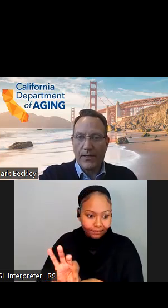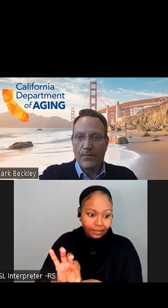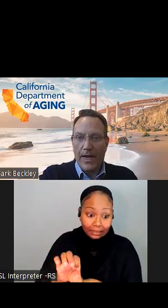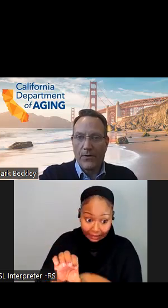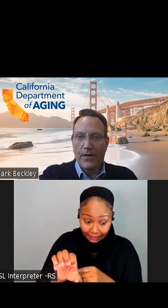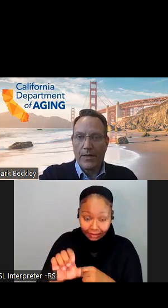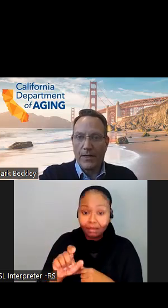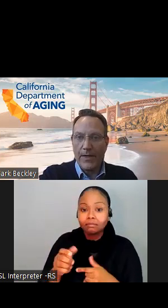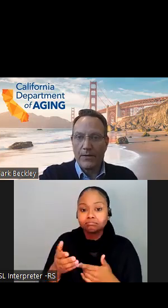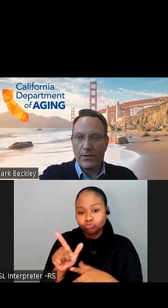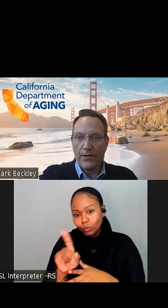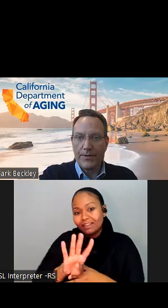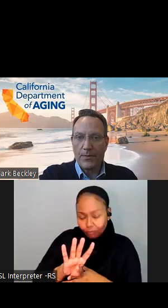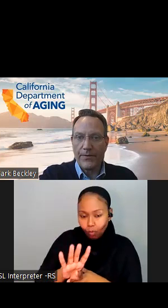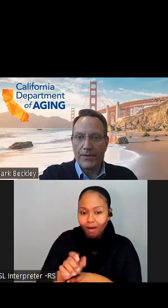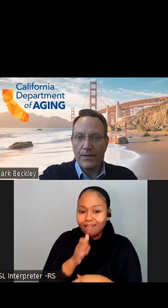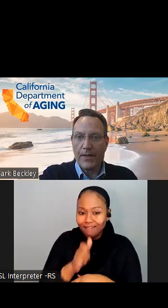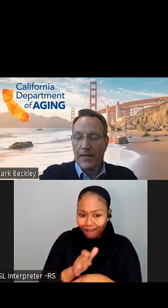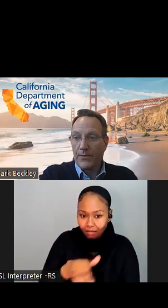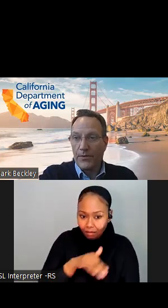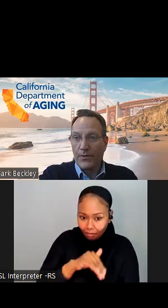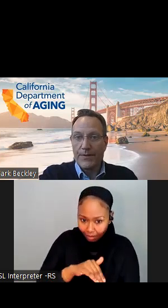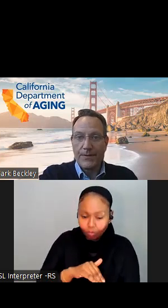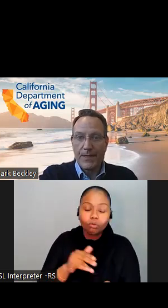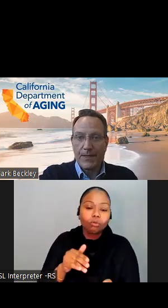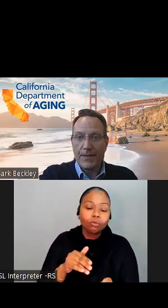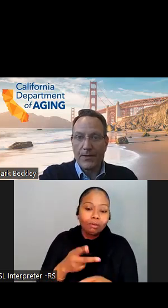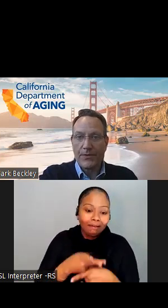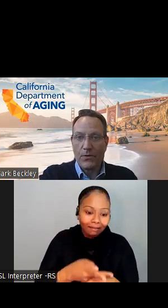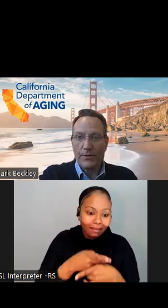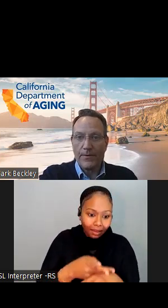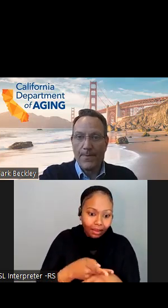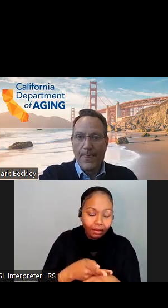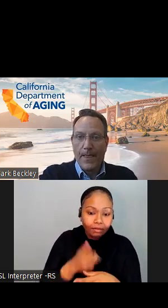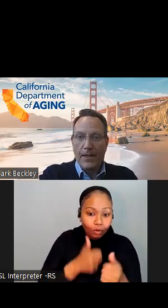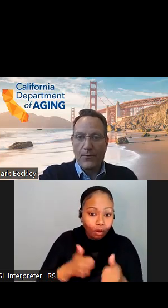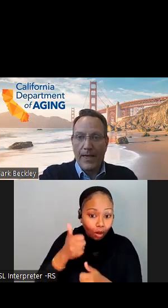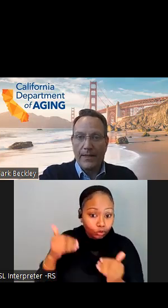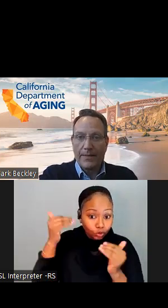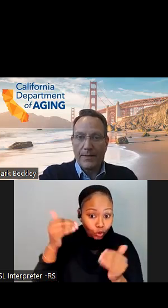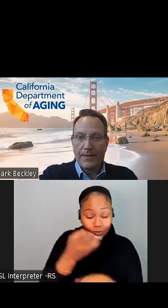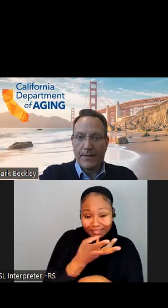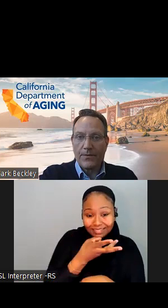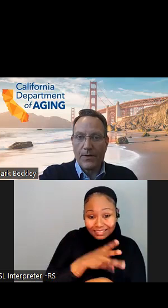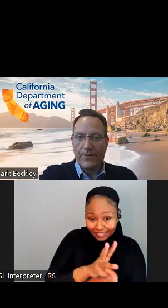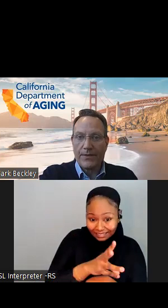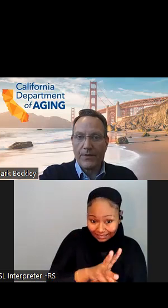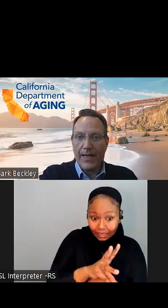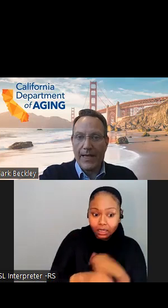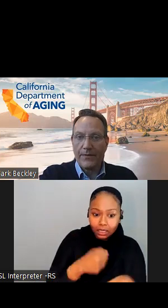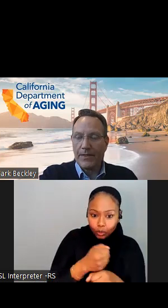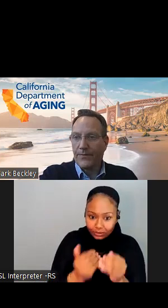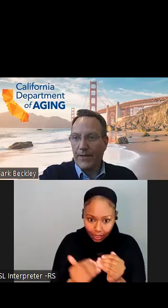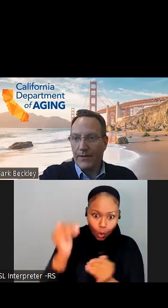provide 24-hour non-medical care and supervision to adults 60 years or older who may need assistance with